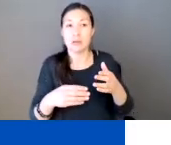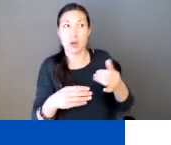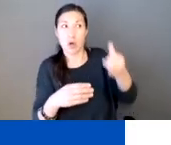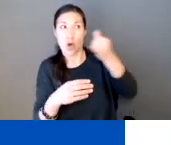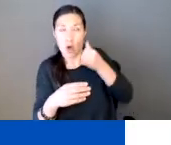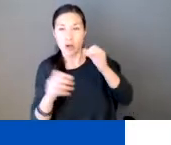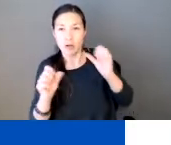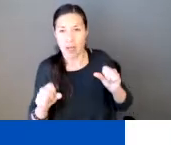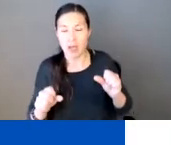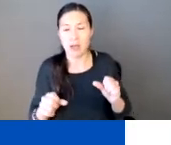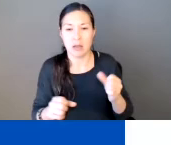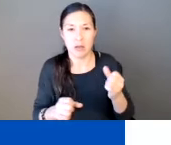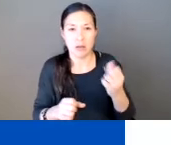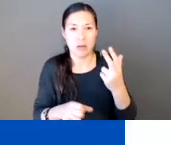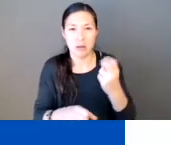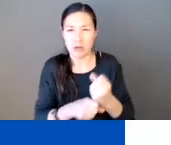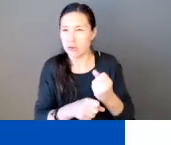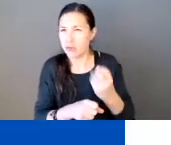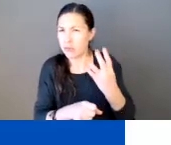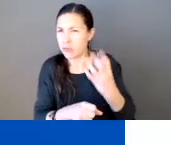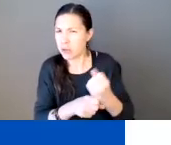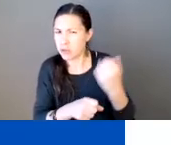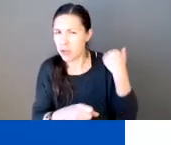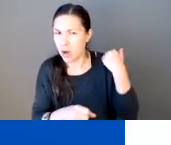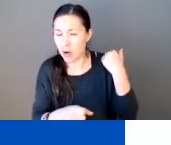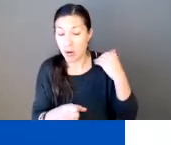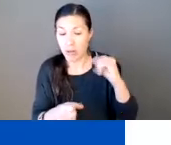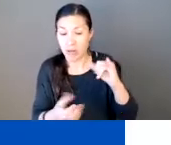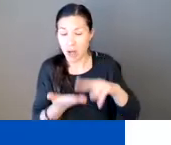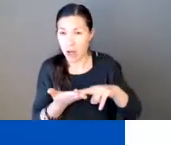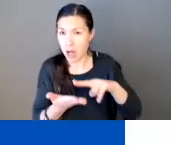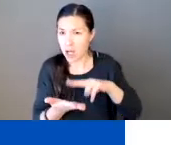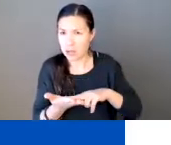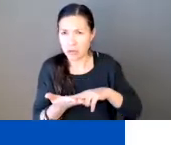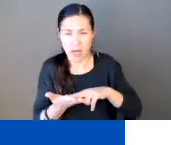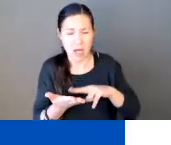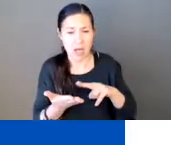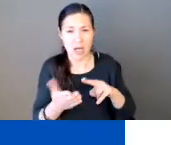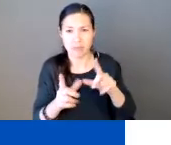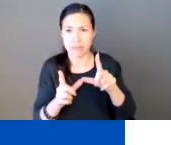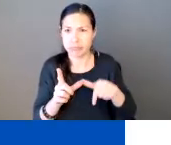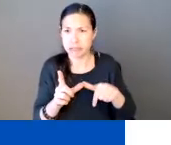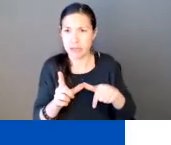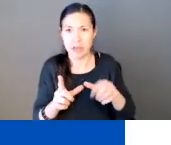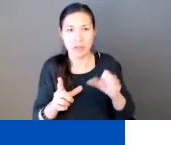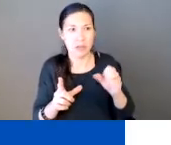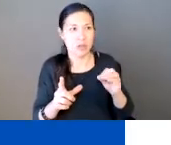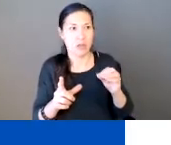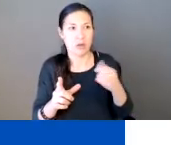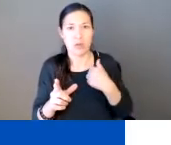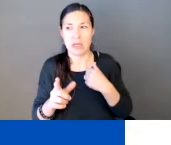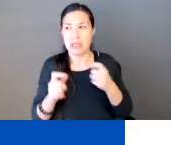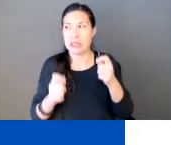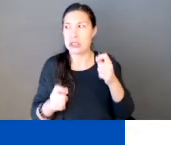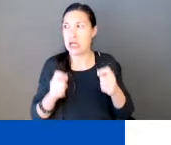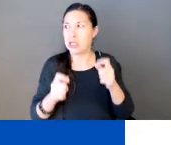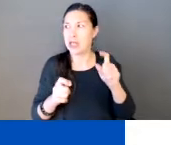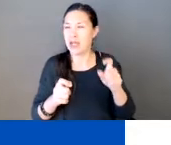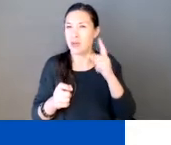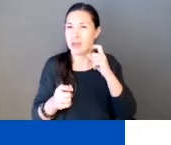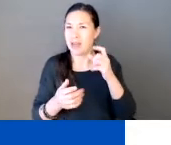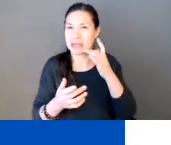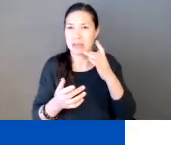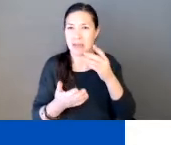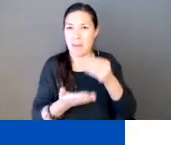ago, they gave up that contract, and fiscally we needed to make some changes. And so we put in place the